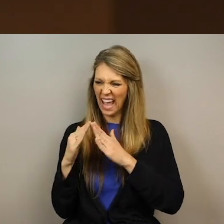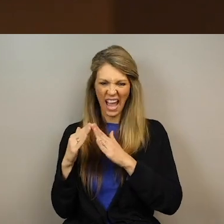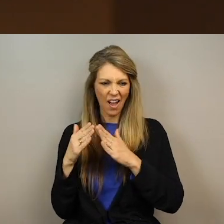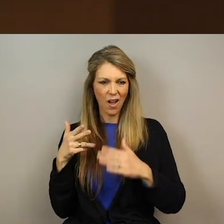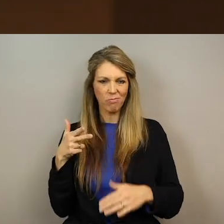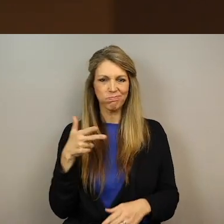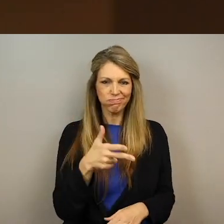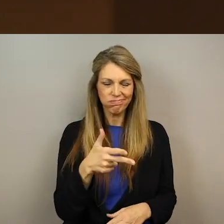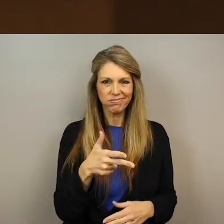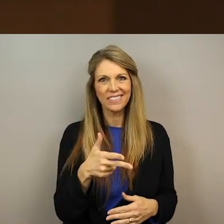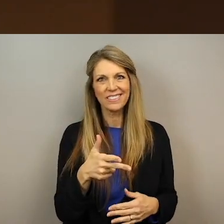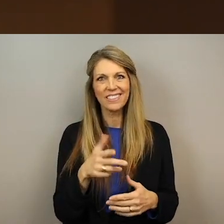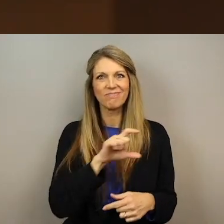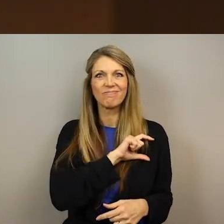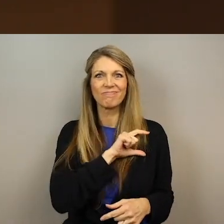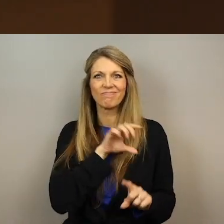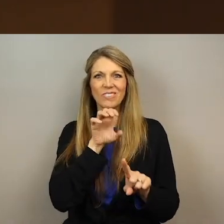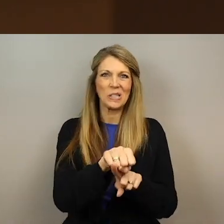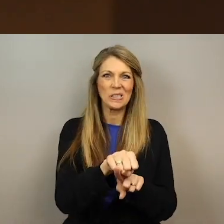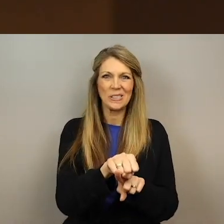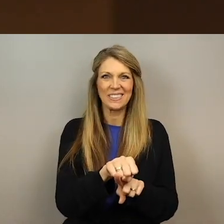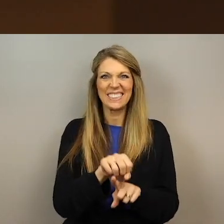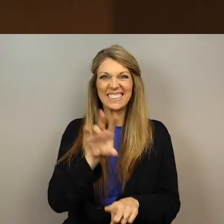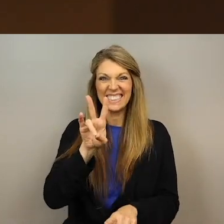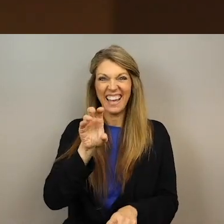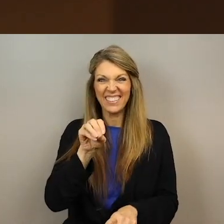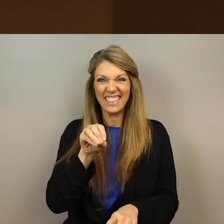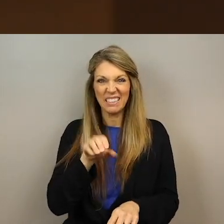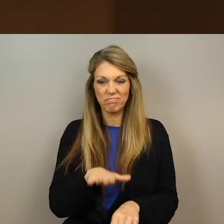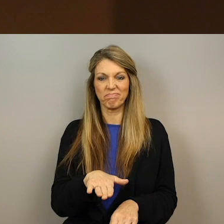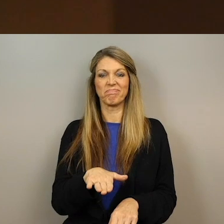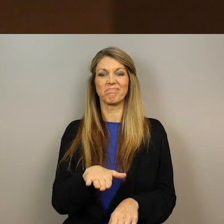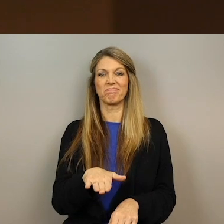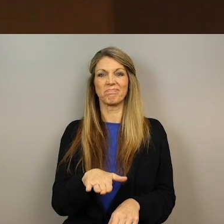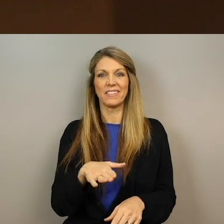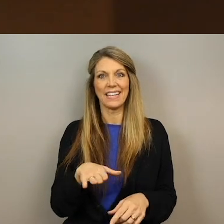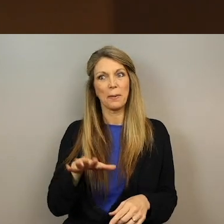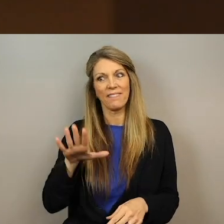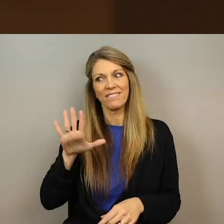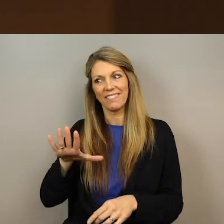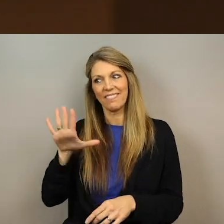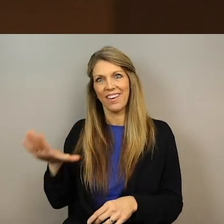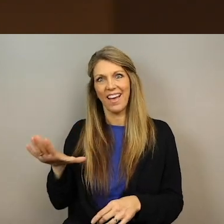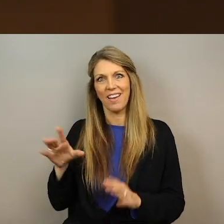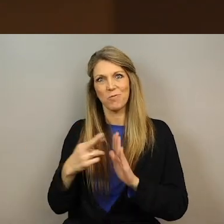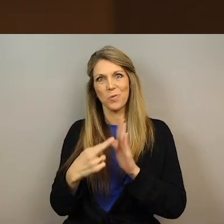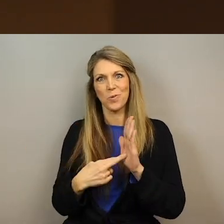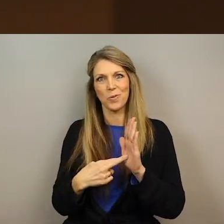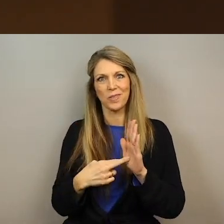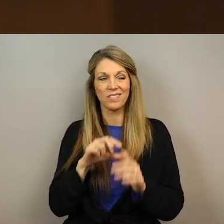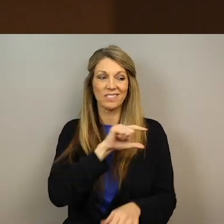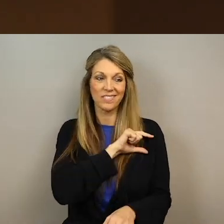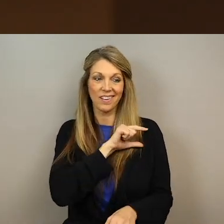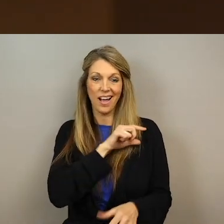was pulled over by a police officer. She was going 70 miles per hour in a 55 mile per hour zone. And the officer